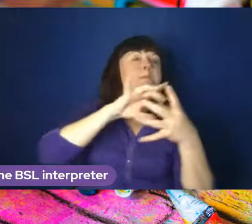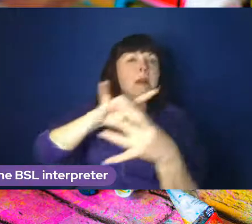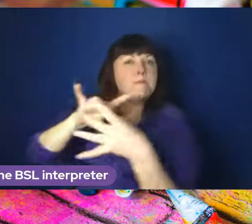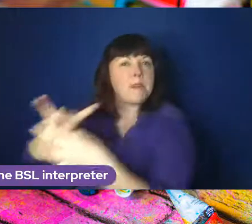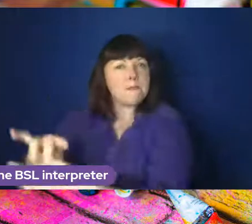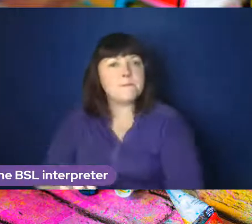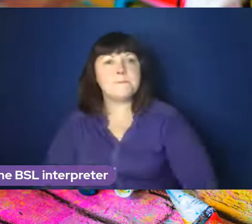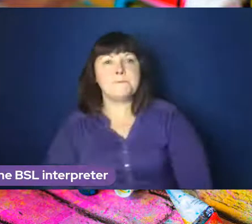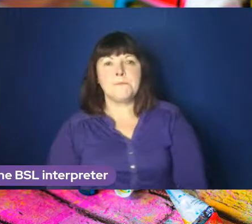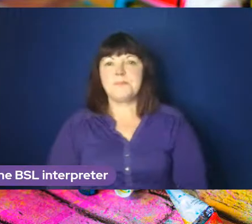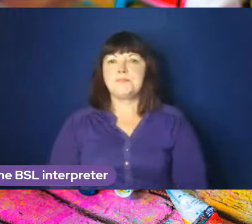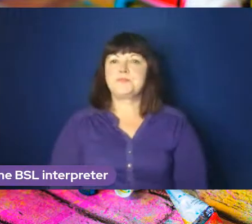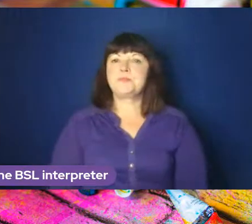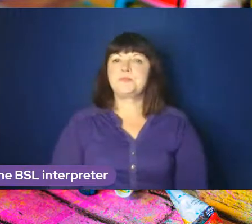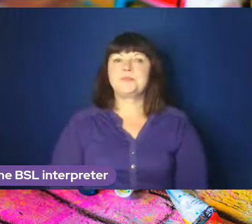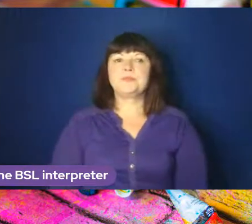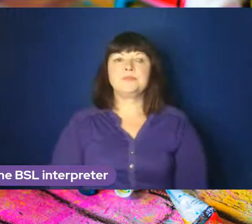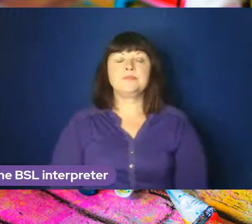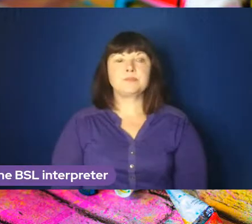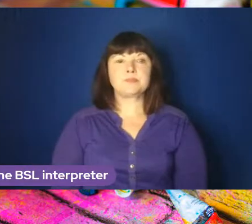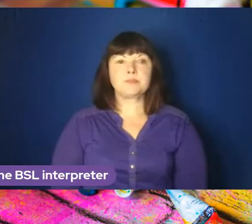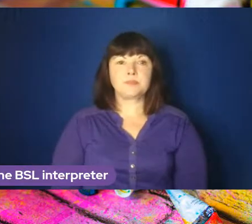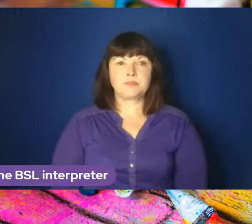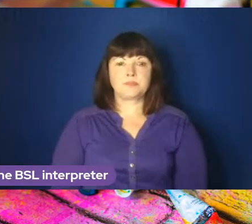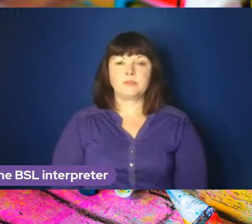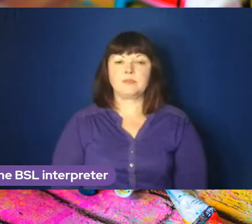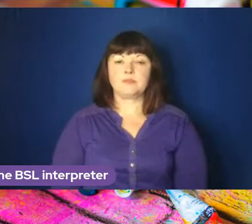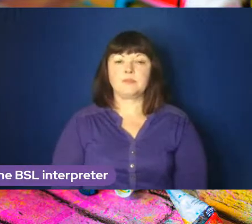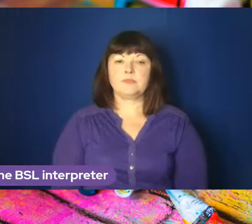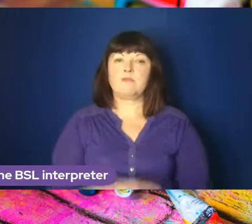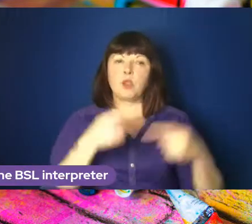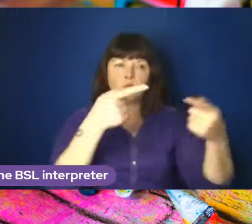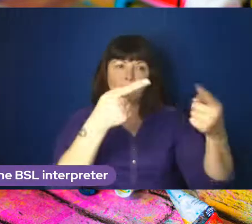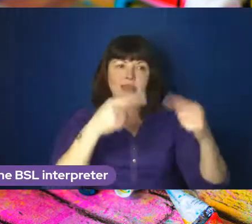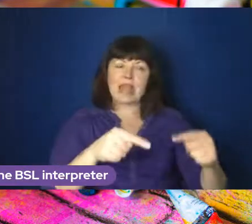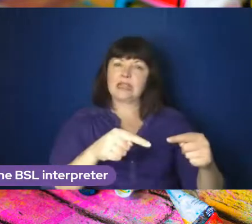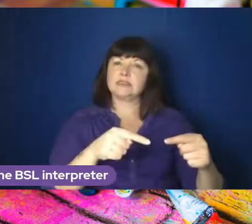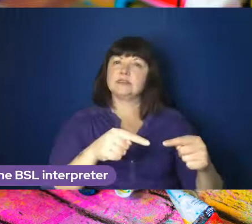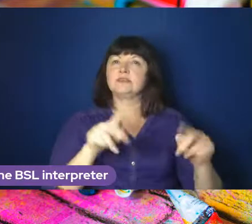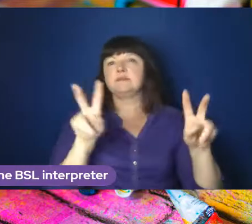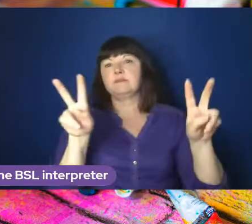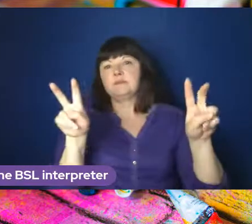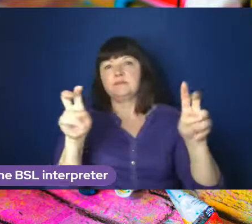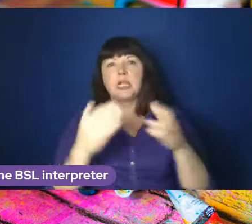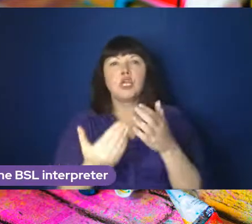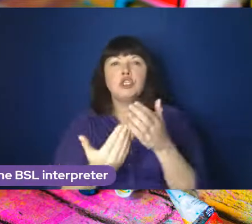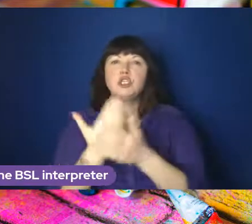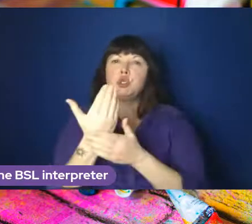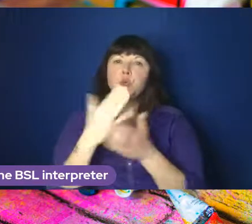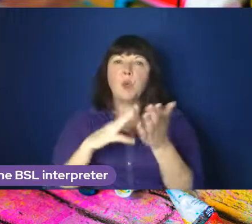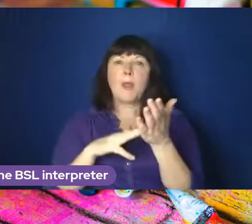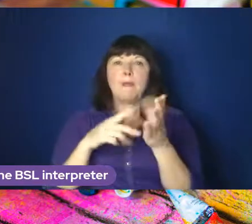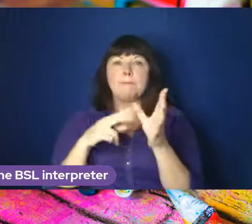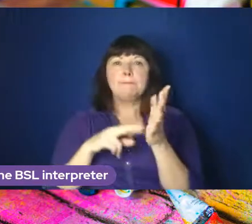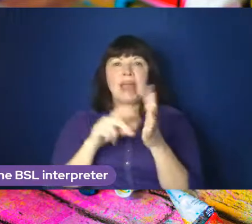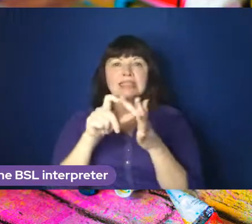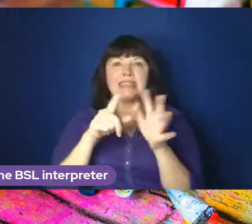Next up, we are going to look at, I used to call her New Mandy, but I can't really call her that anymore because